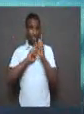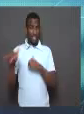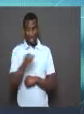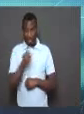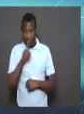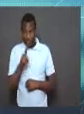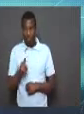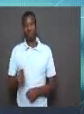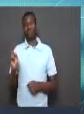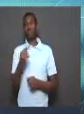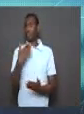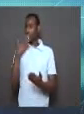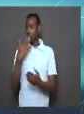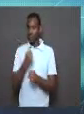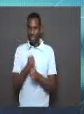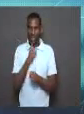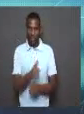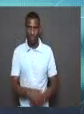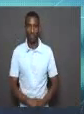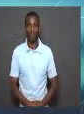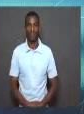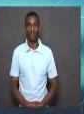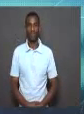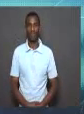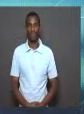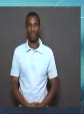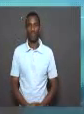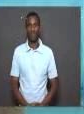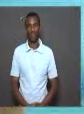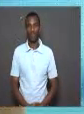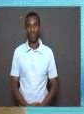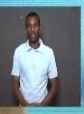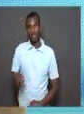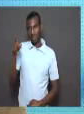Were these your answers, students? Great work.